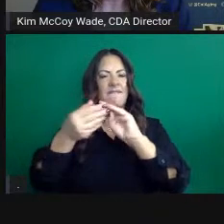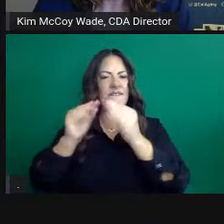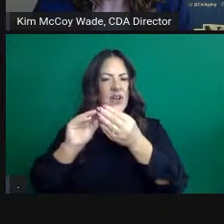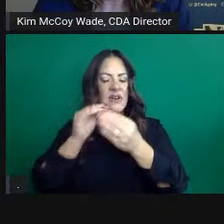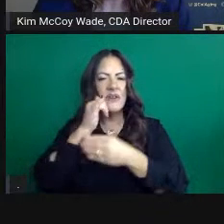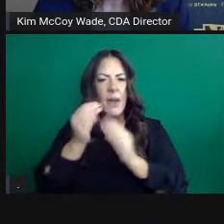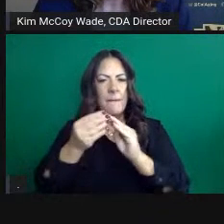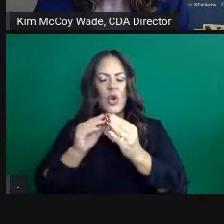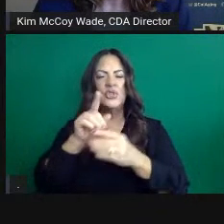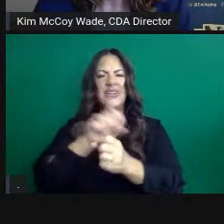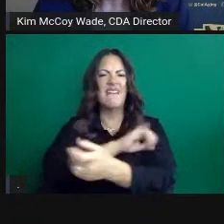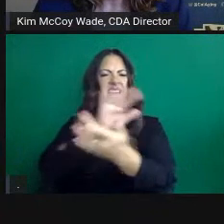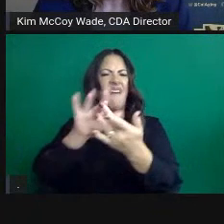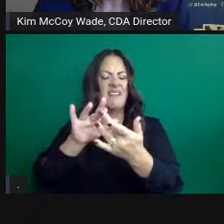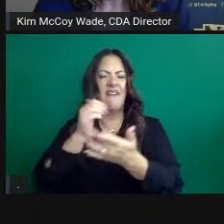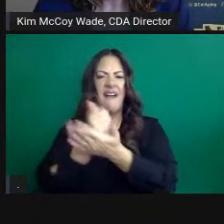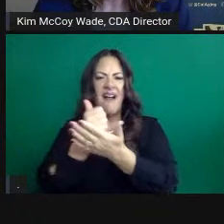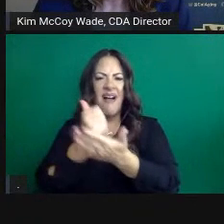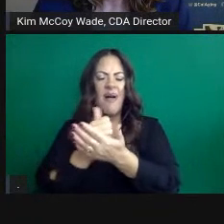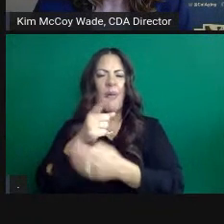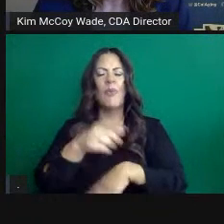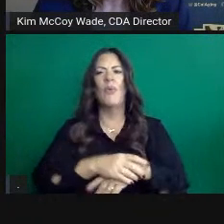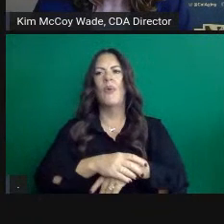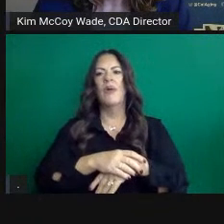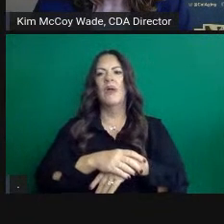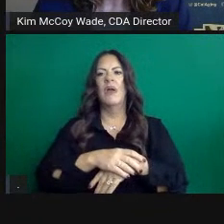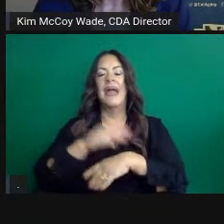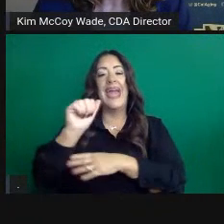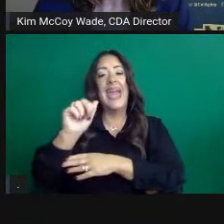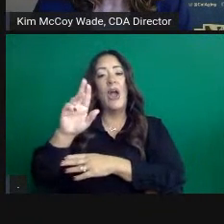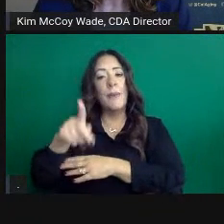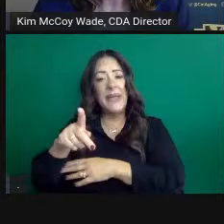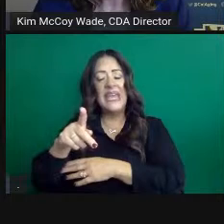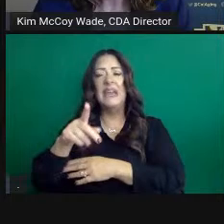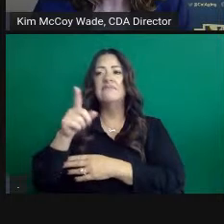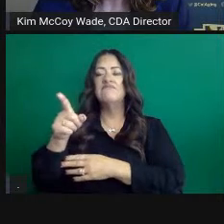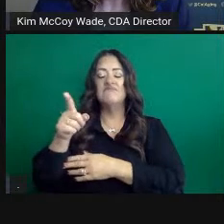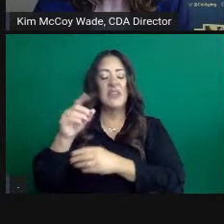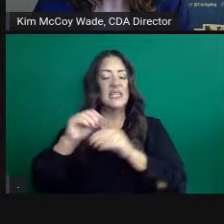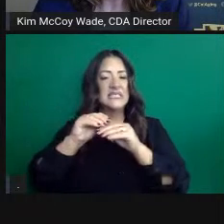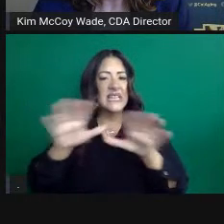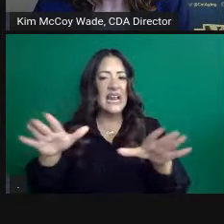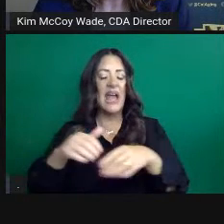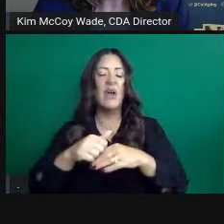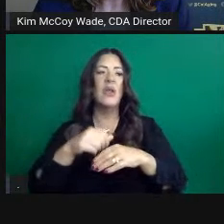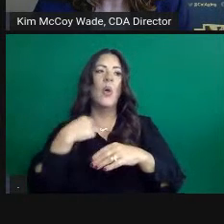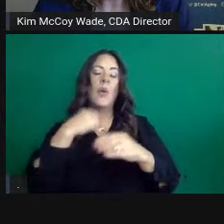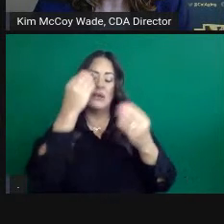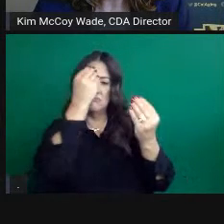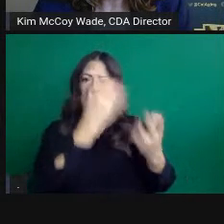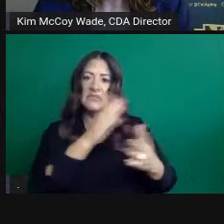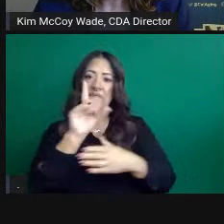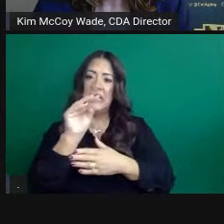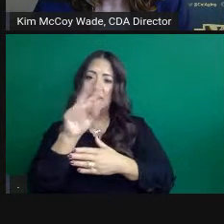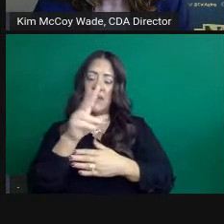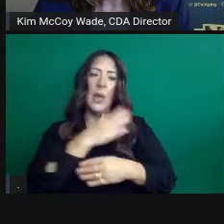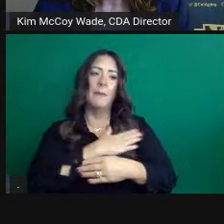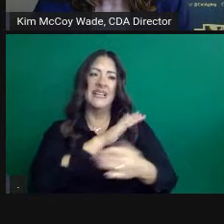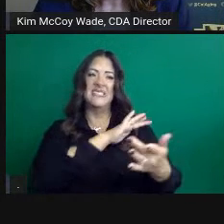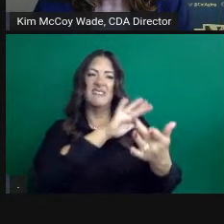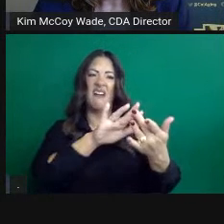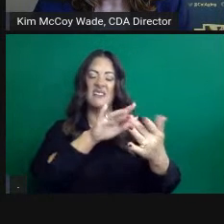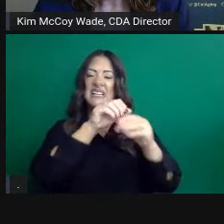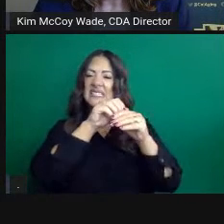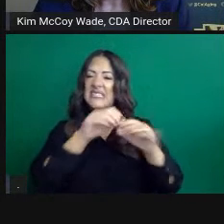of partnerships. AARP has mailed it out. We partnered with DMV to mail to everybody over 80. And